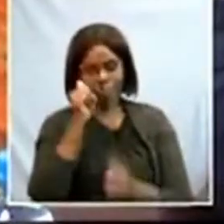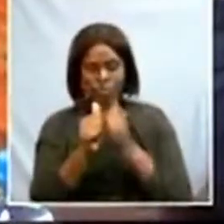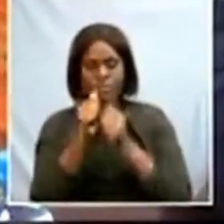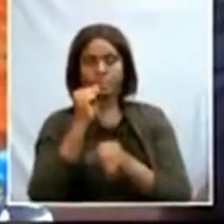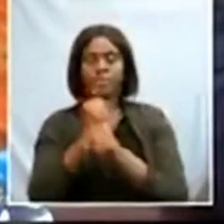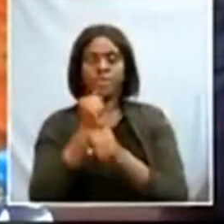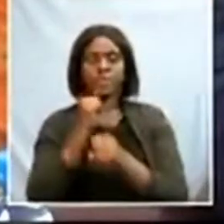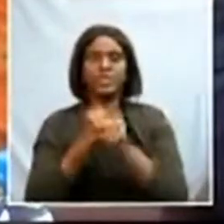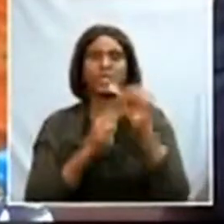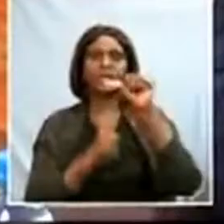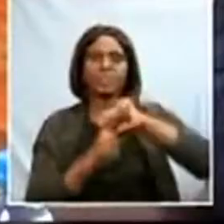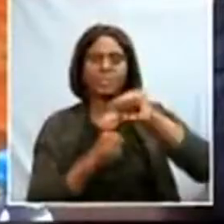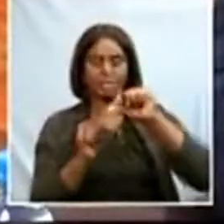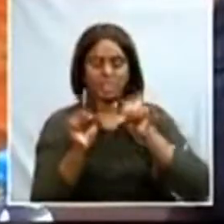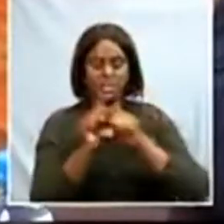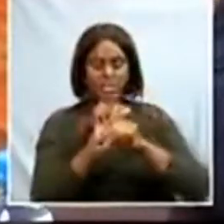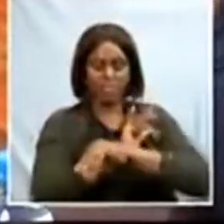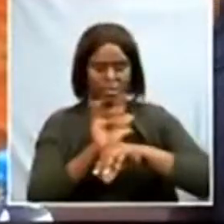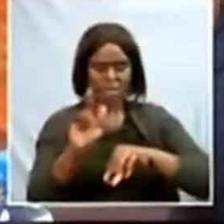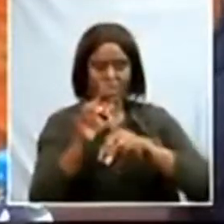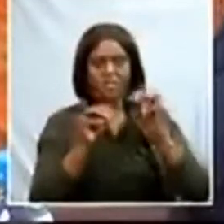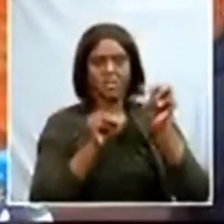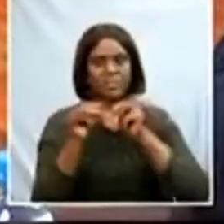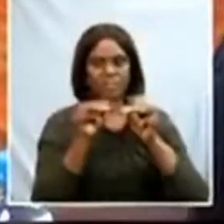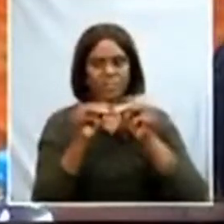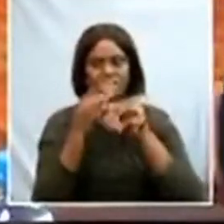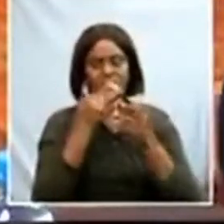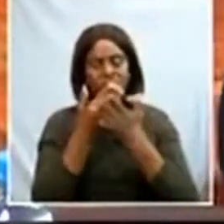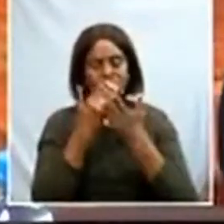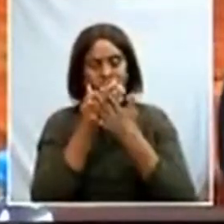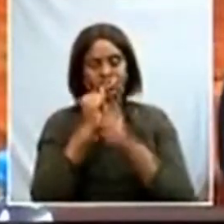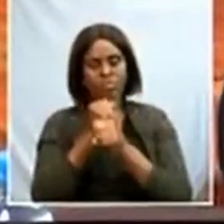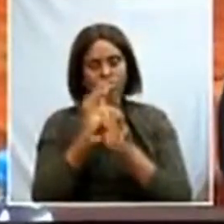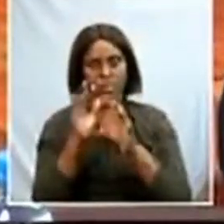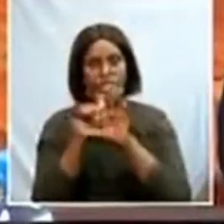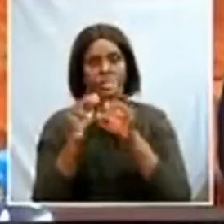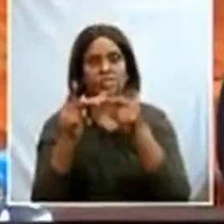workmanship and lack of proper management of workers at site